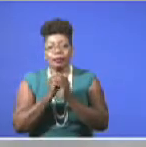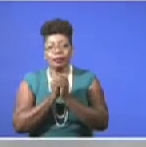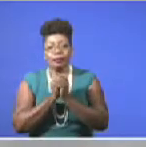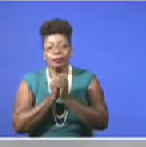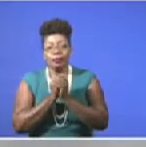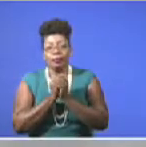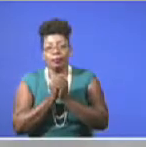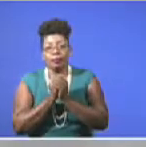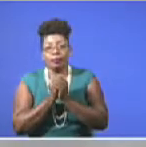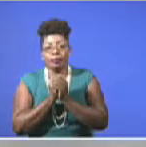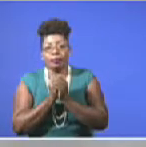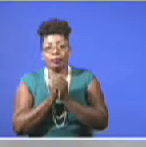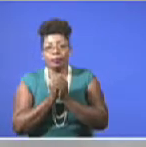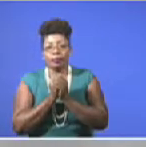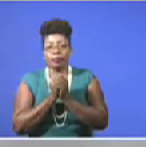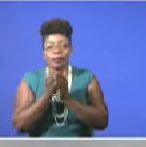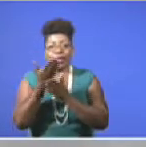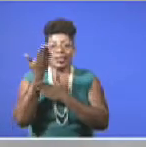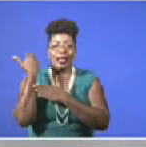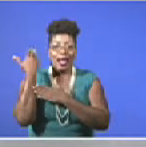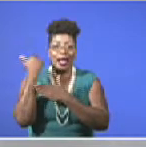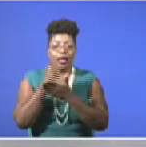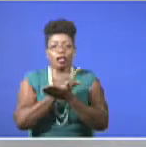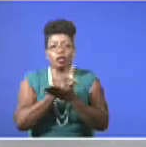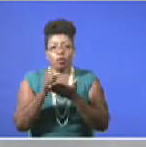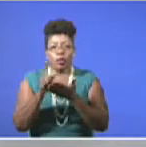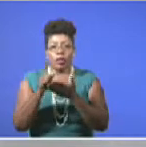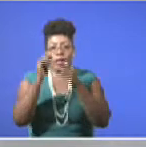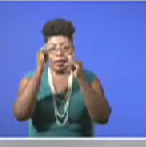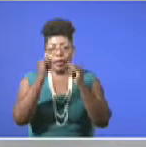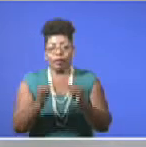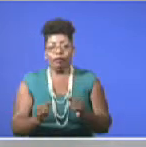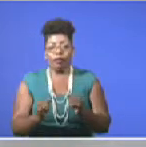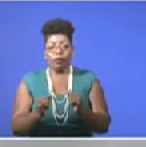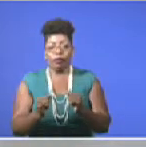Just last week, an individual actually